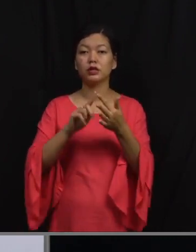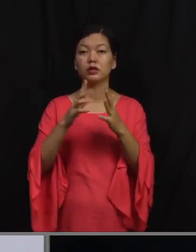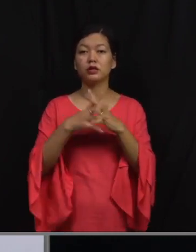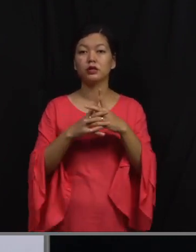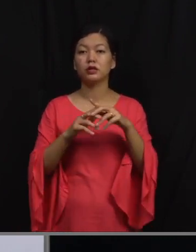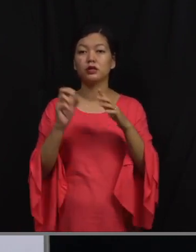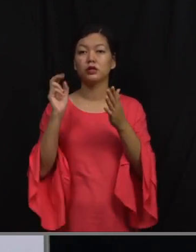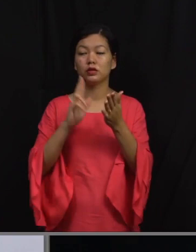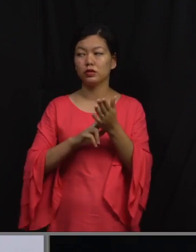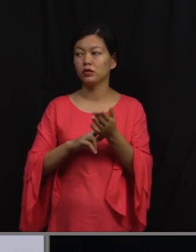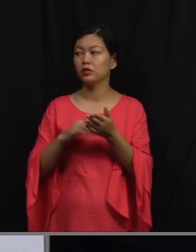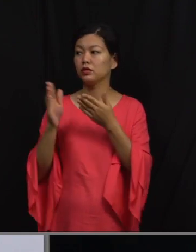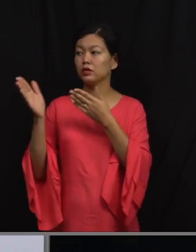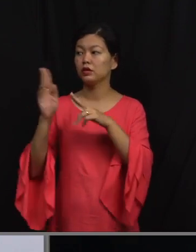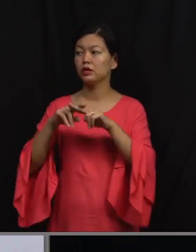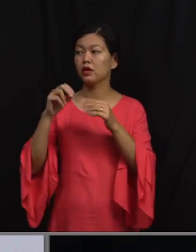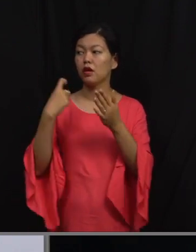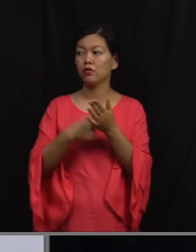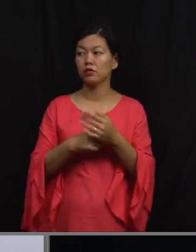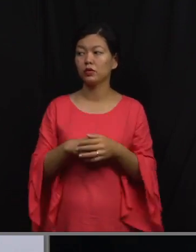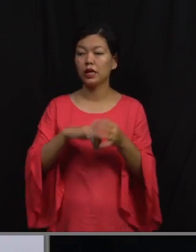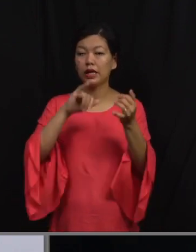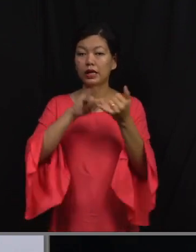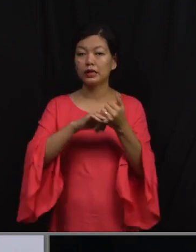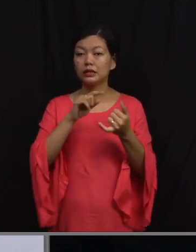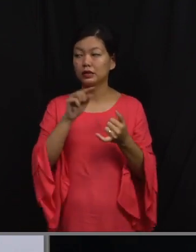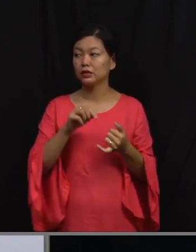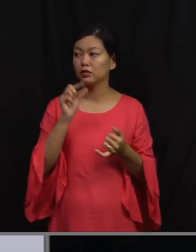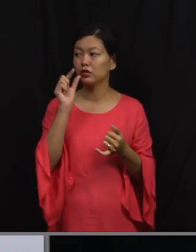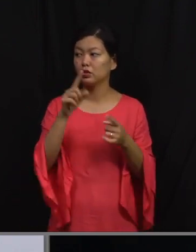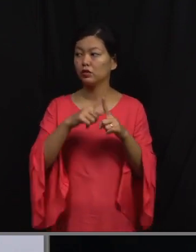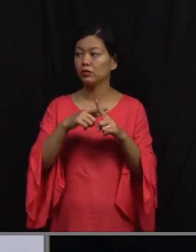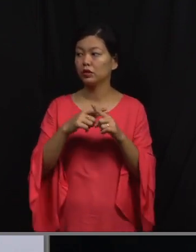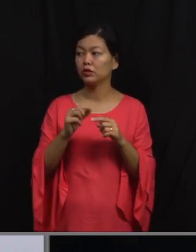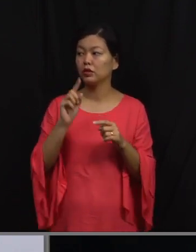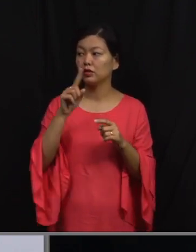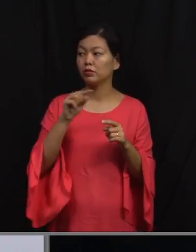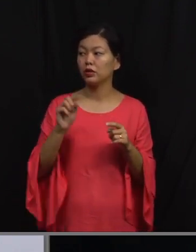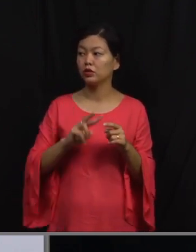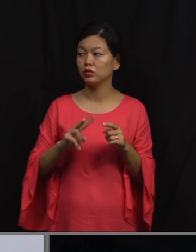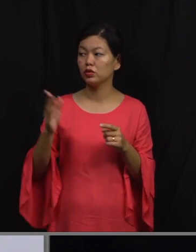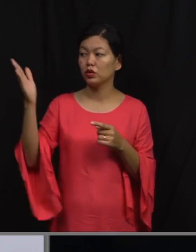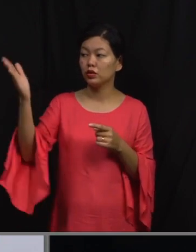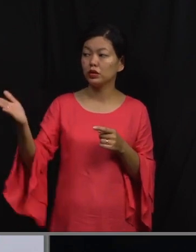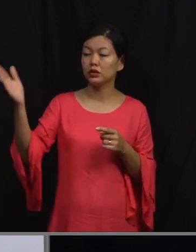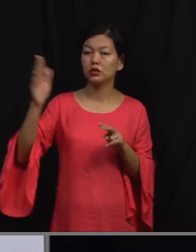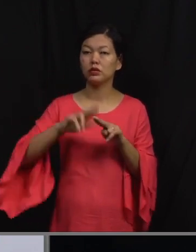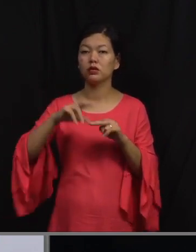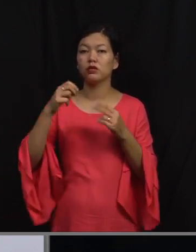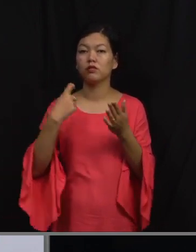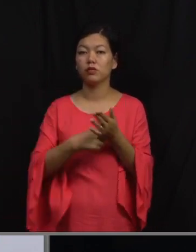and one is v equal to u plus at, and one is v square equal to u square plus twice as. Now you just think